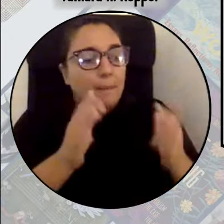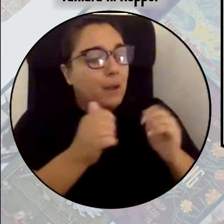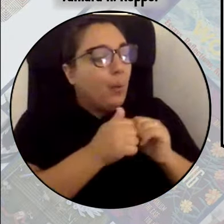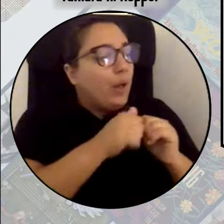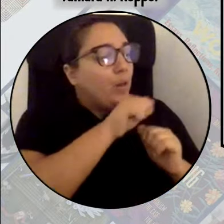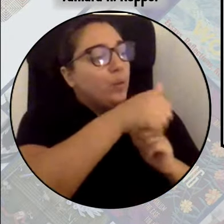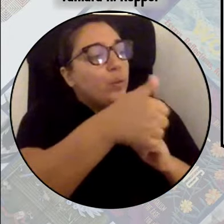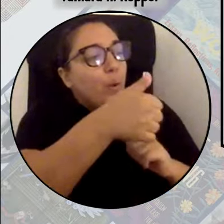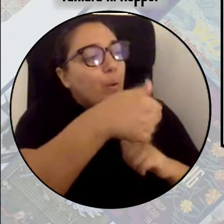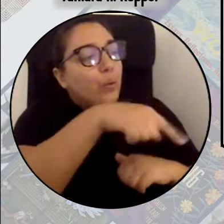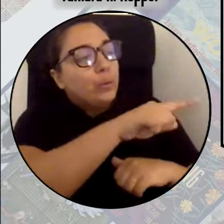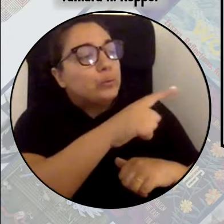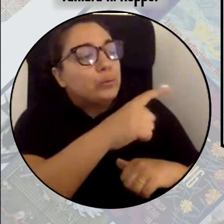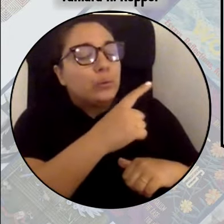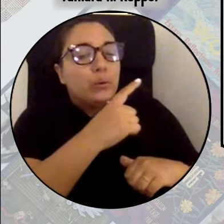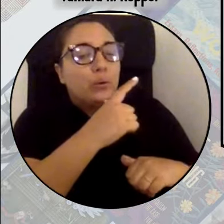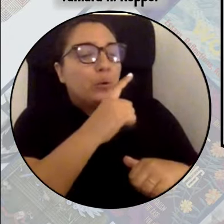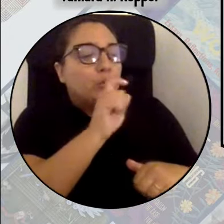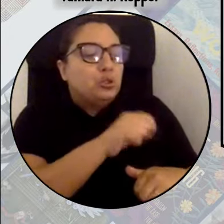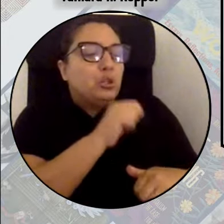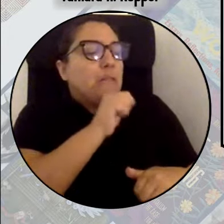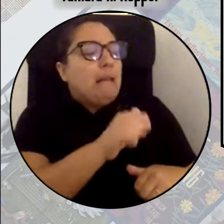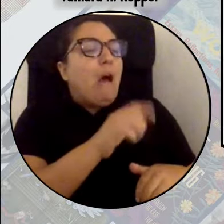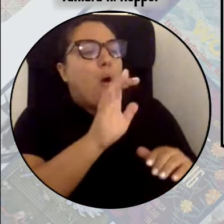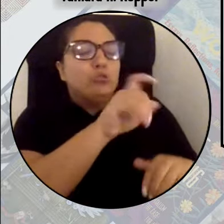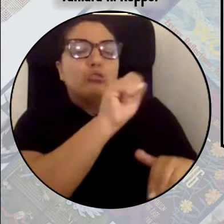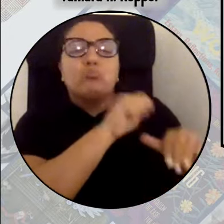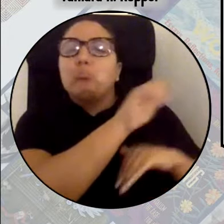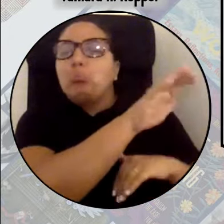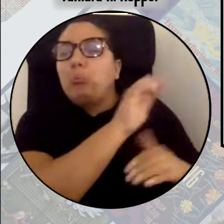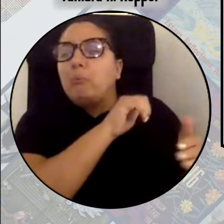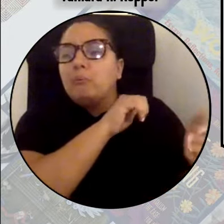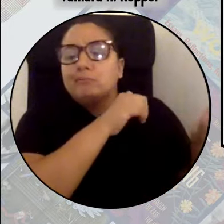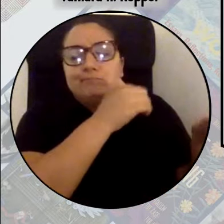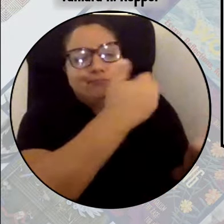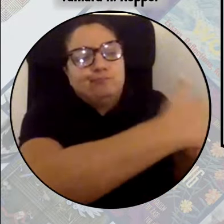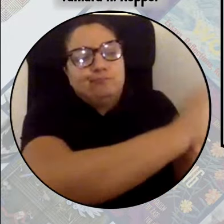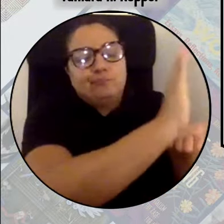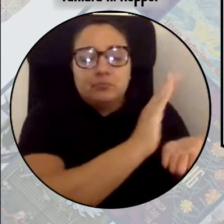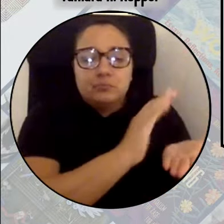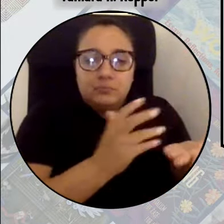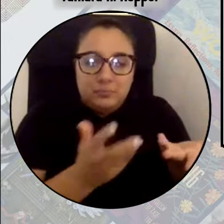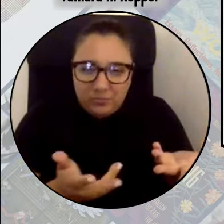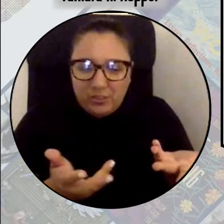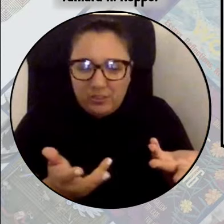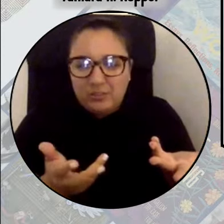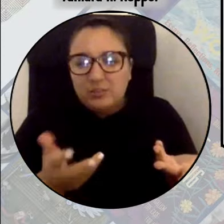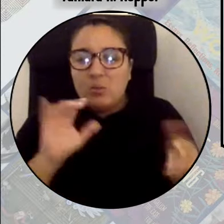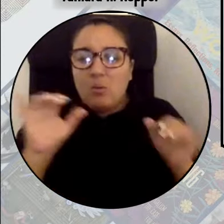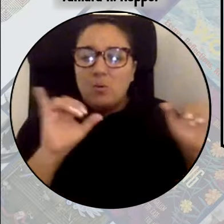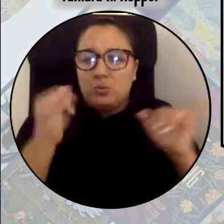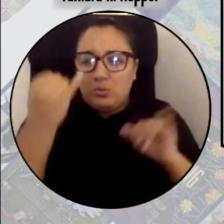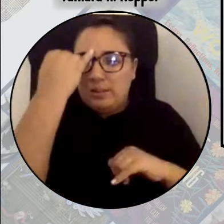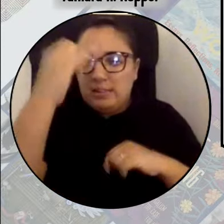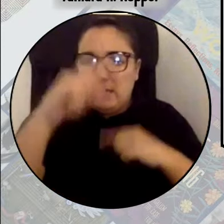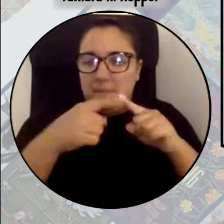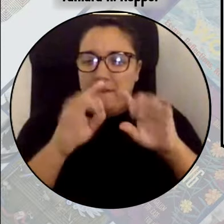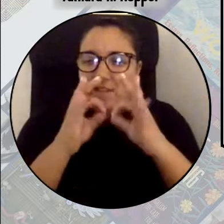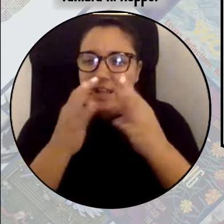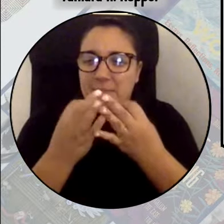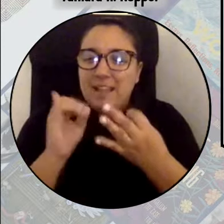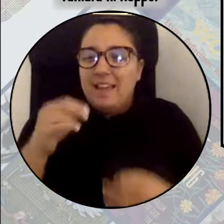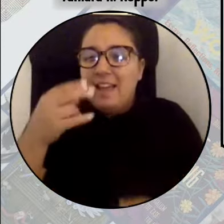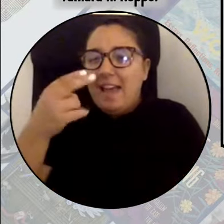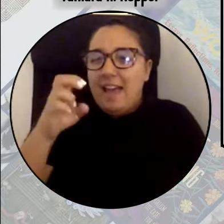of kind of, you know, the family and very specific heteronormative visions of the family in many cases? Right. But also, this